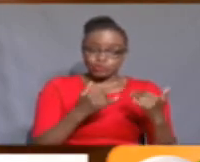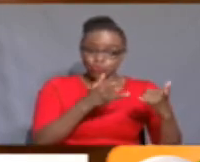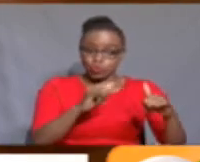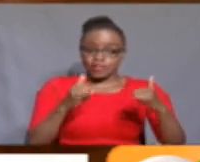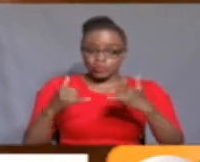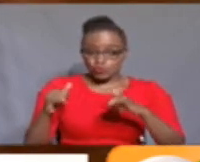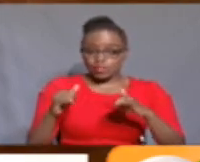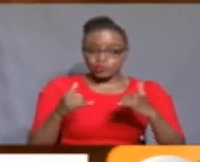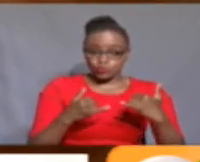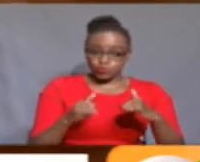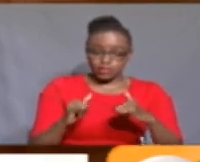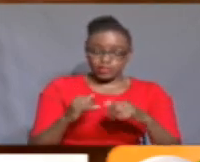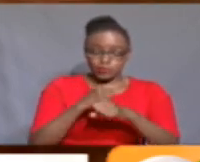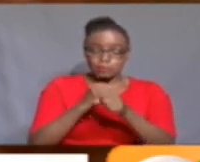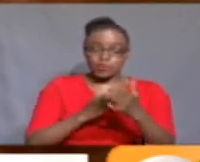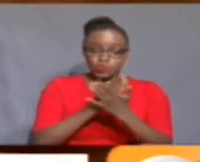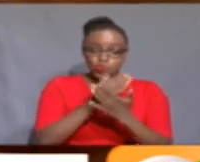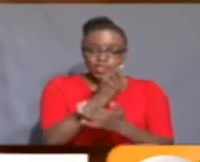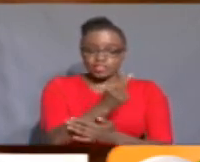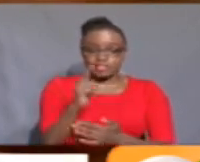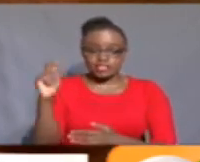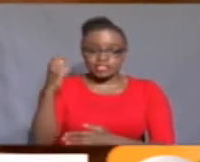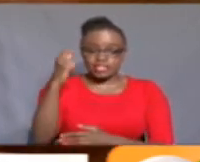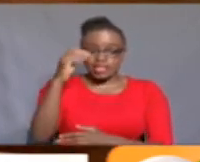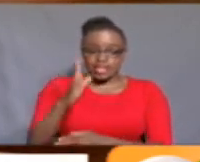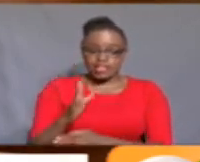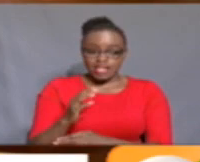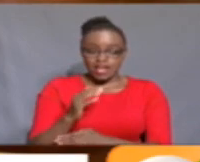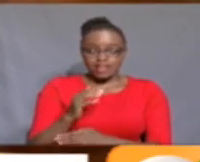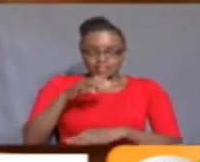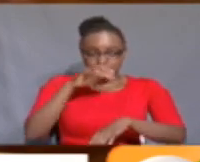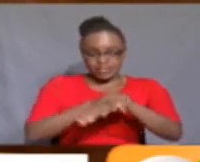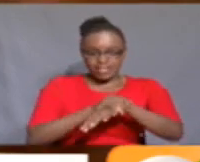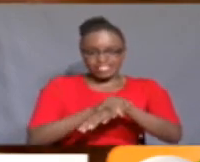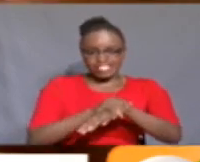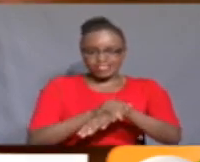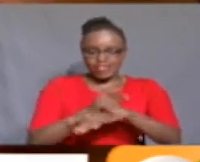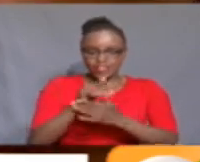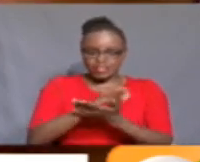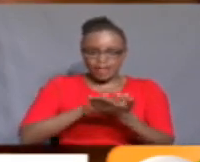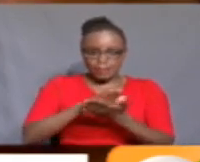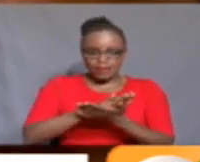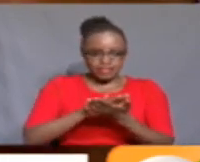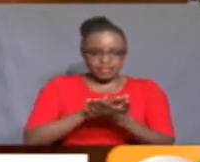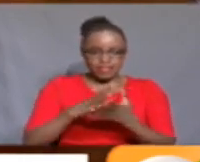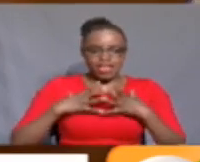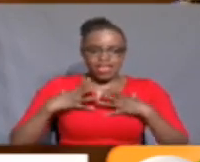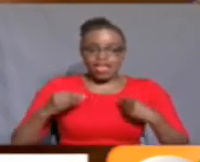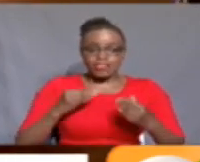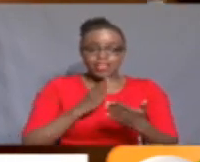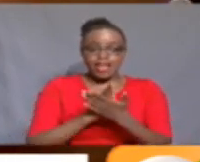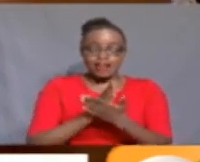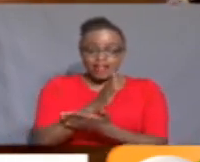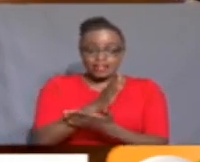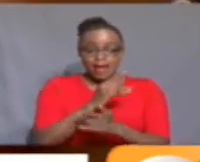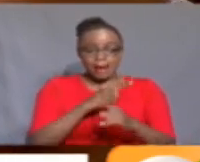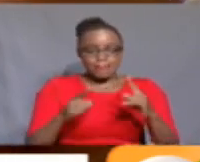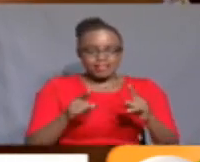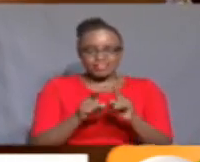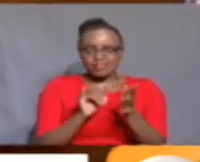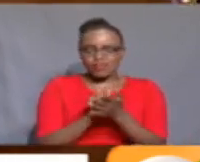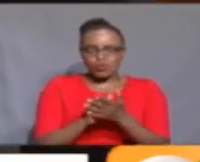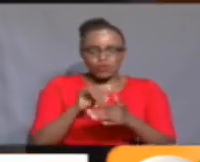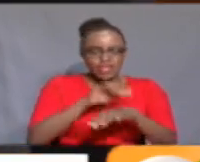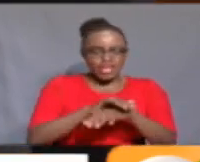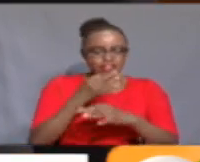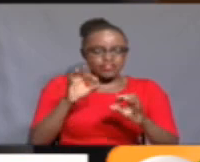inajaribu kuensure kila Mkenya anapata hiyo basic health right. Lakini of course tunachangia si ati ni bure